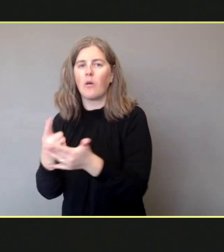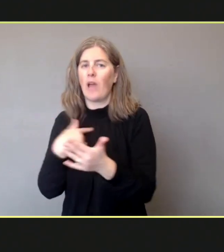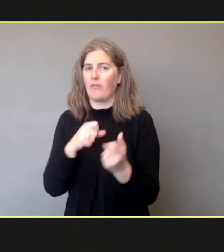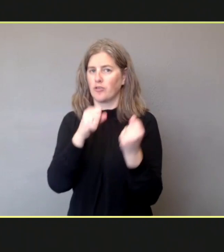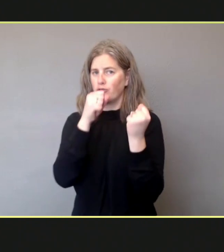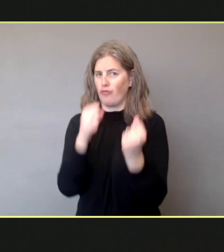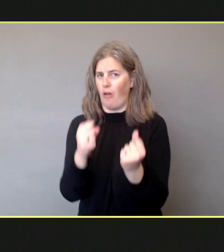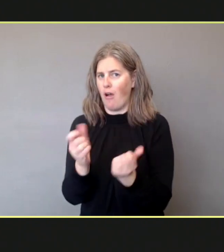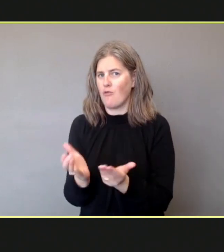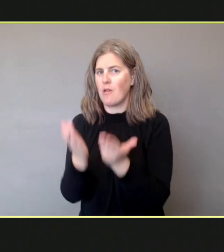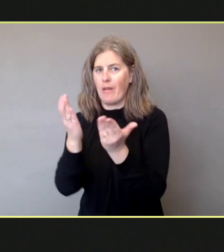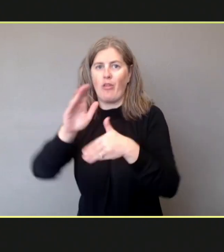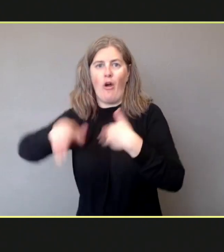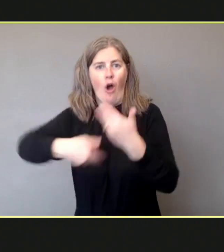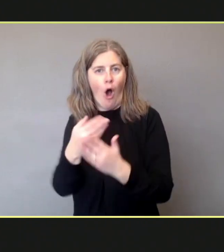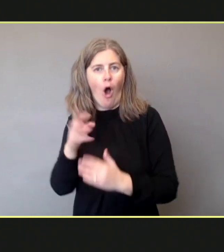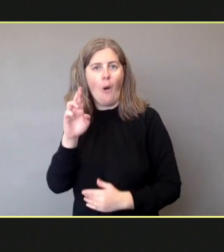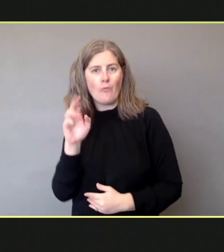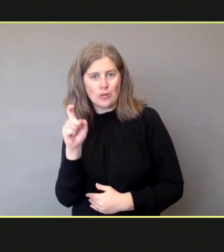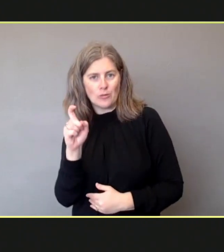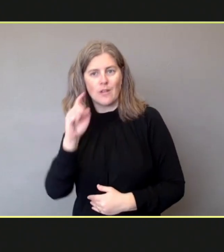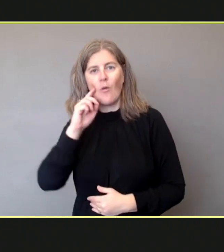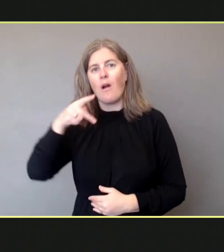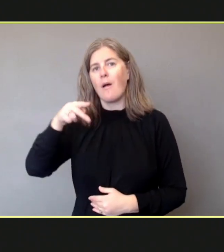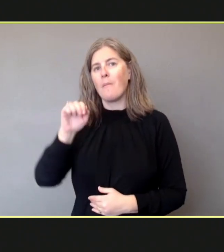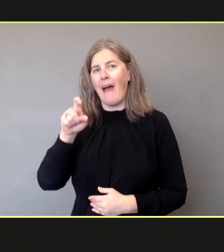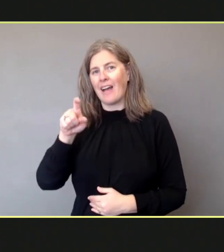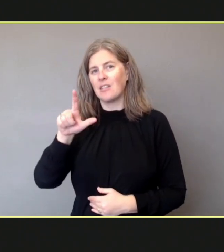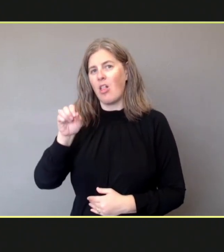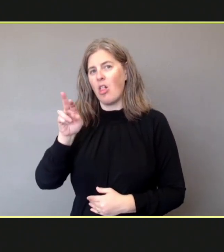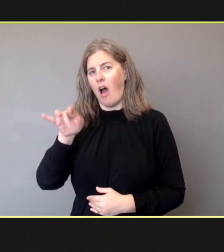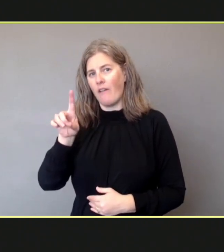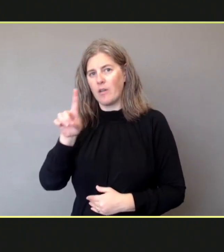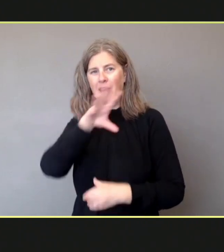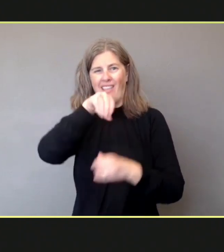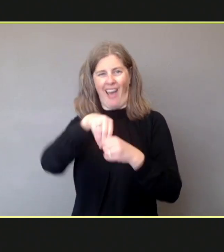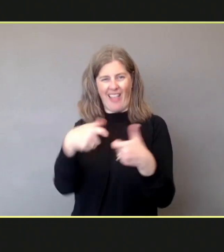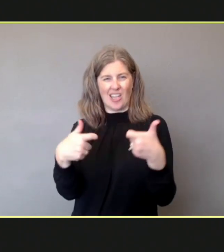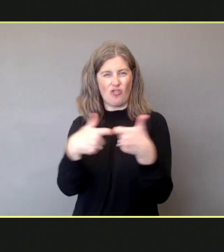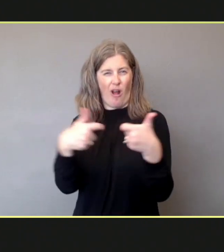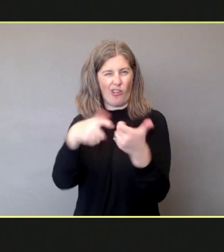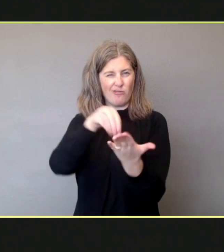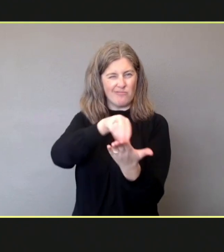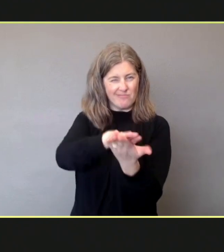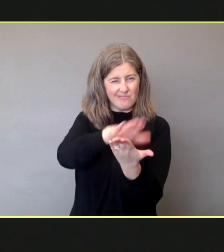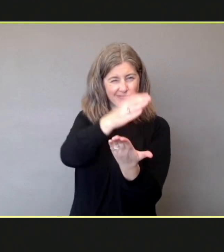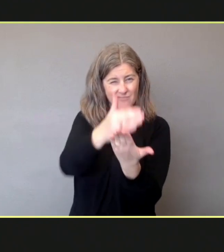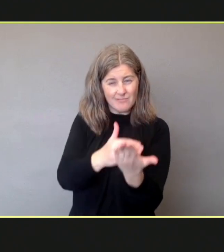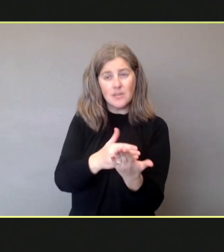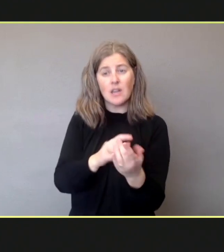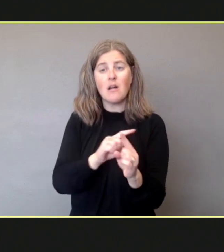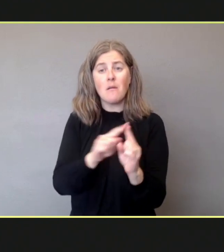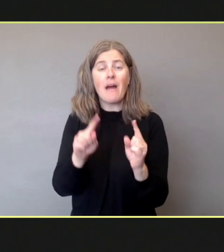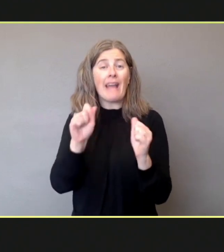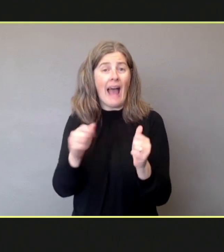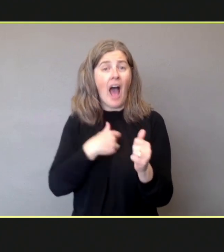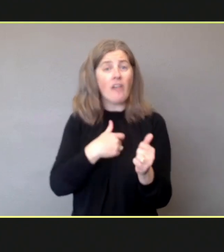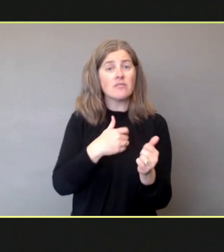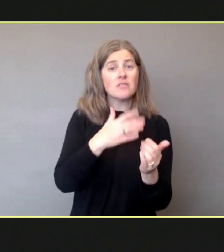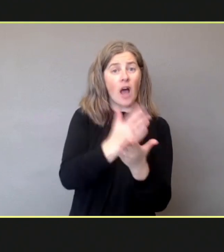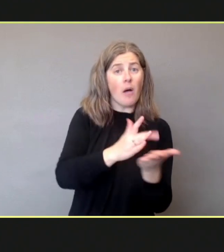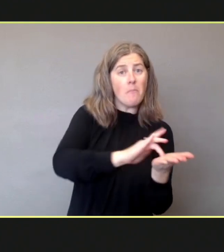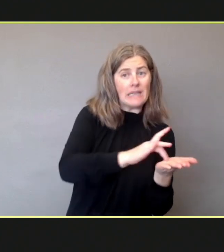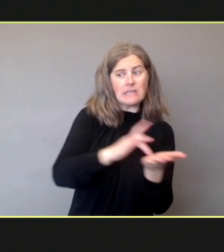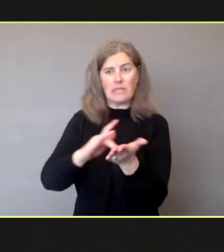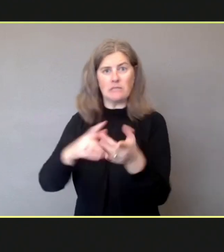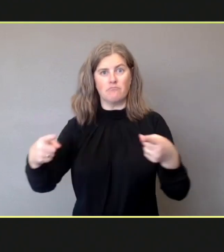recommendation that all prescriptions for Paxlovid be in the electronic medical record because there can be drug-drug interactions, but it's something we're